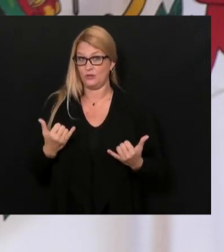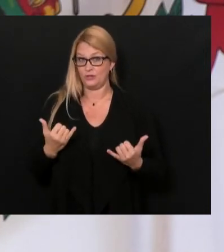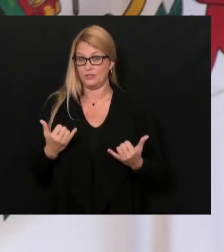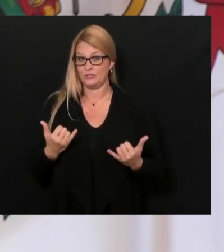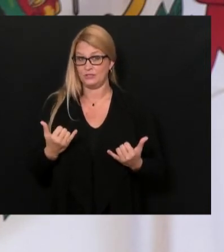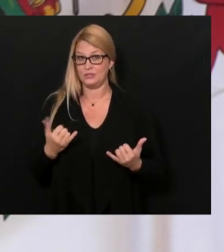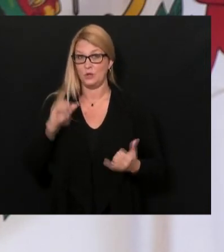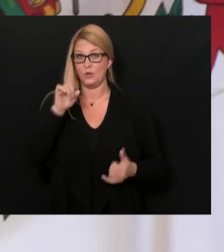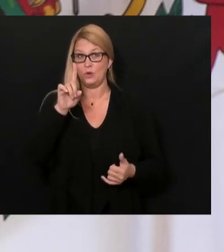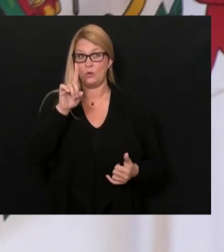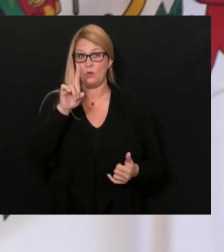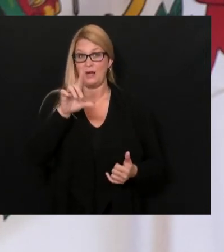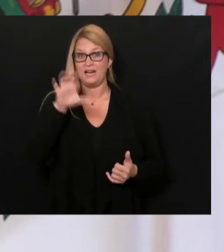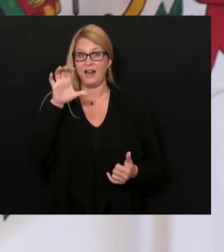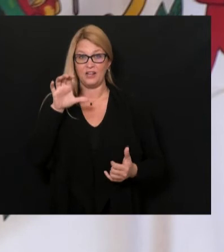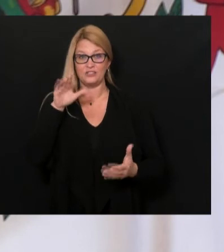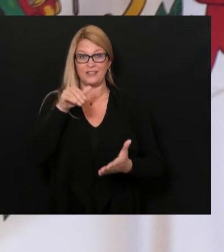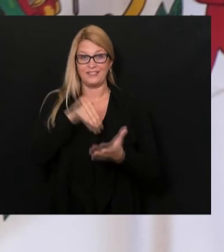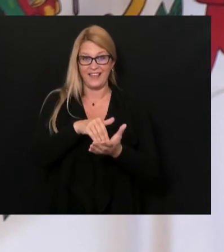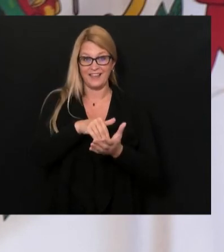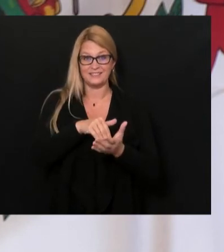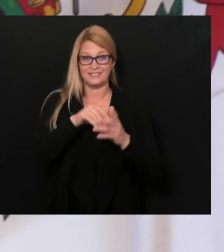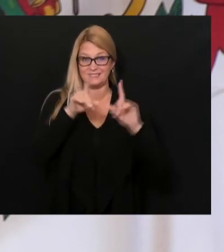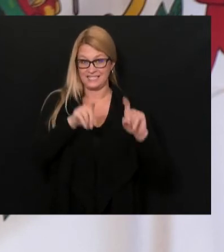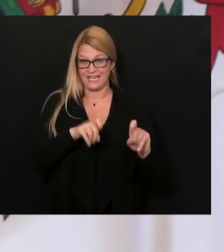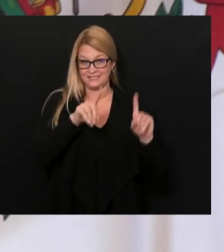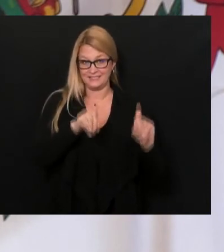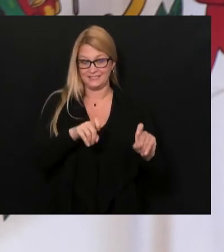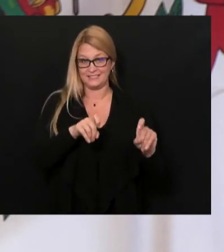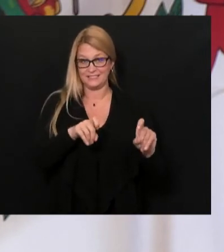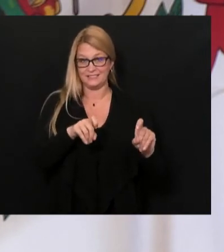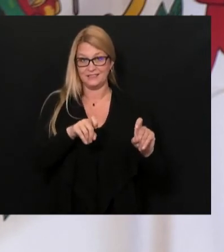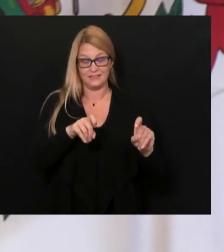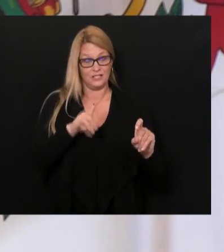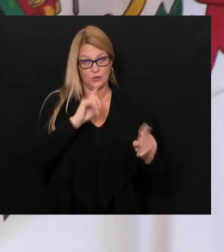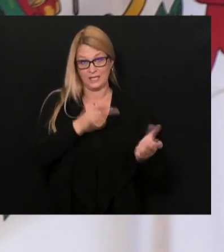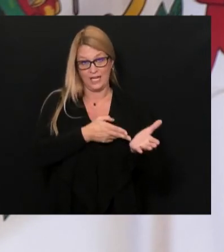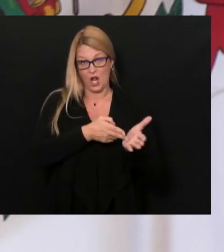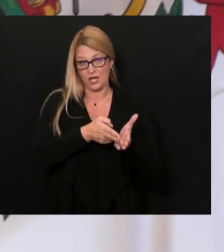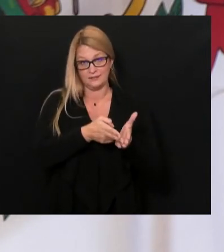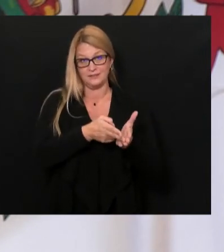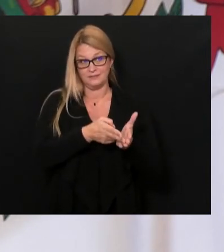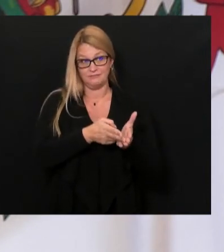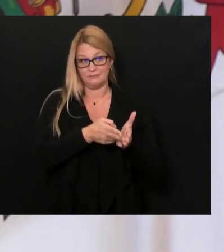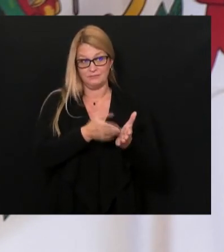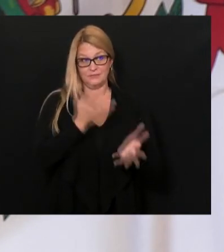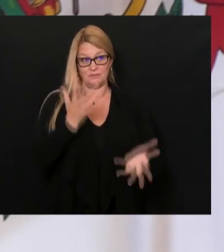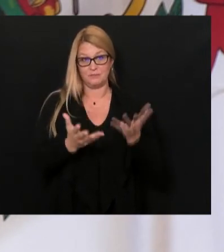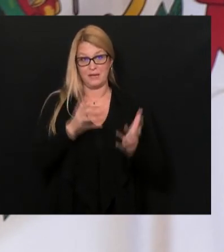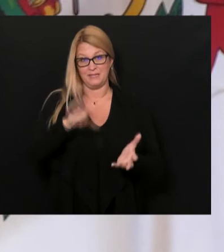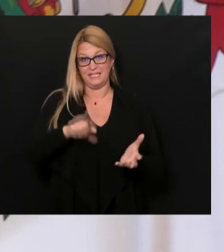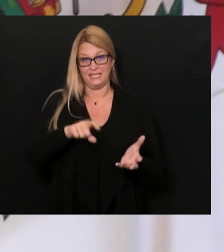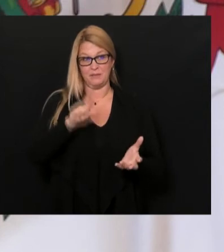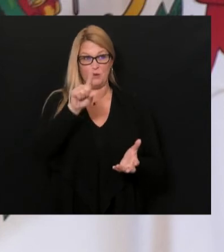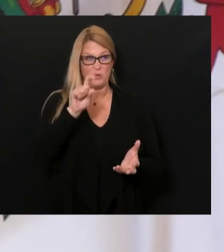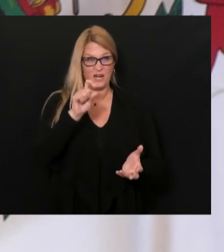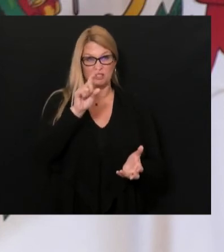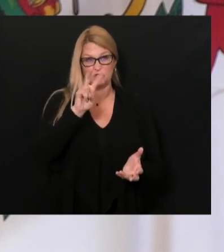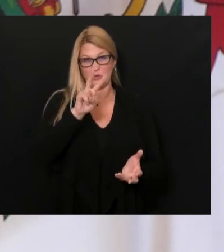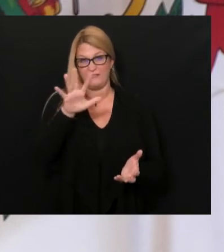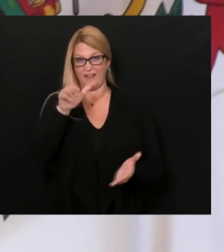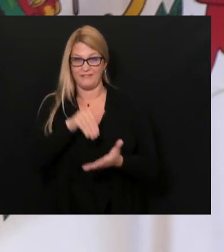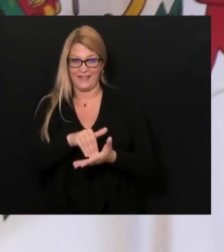board 100,000 plus of those tests. To be perfectly honest, I think you're probably going to need about